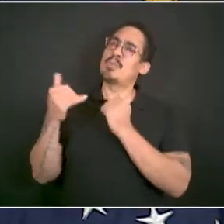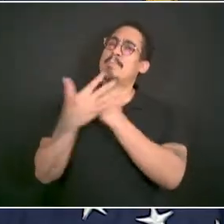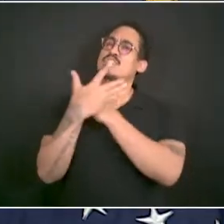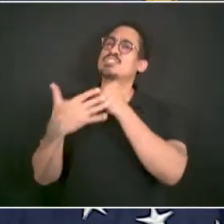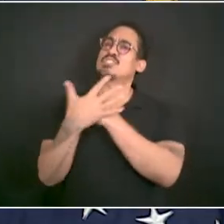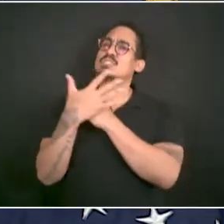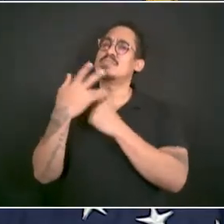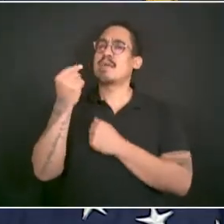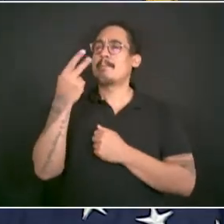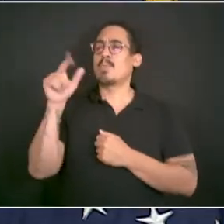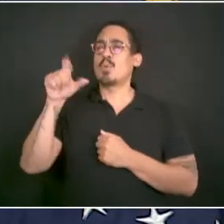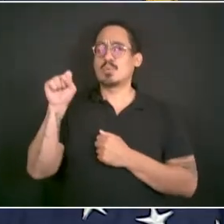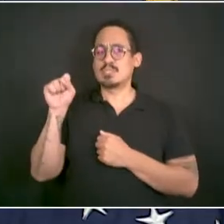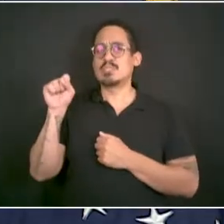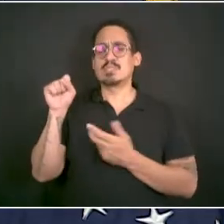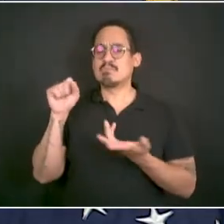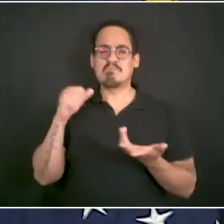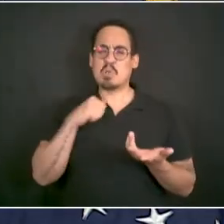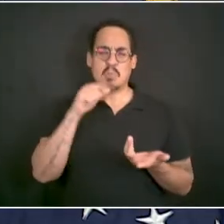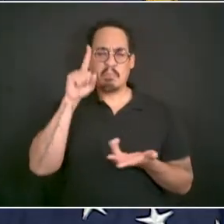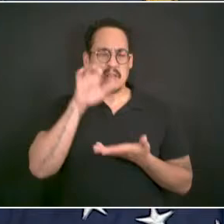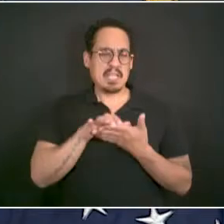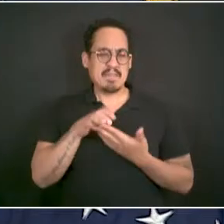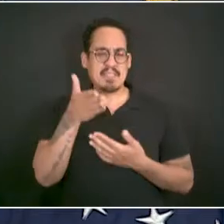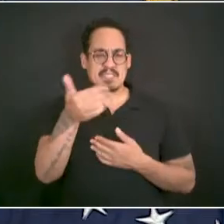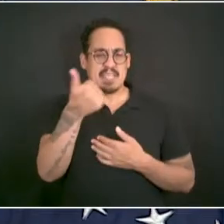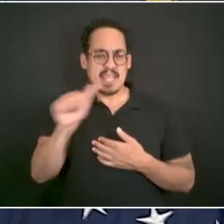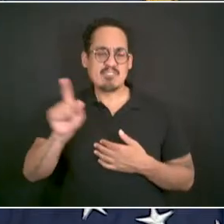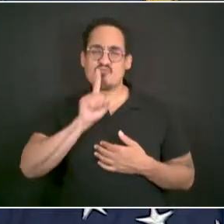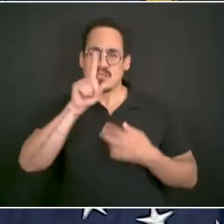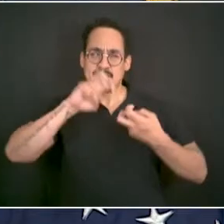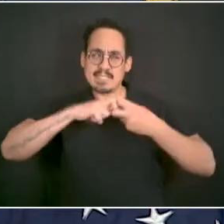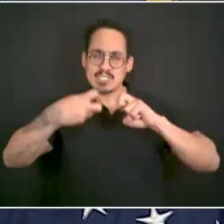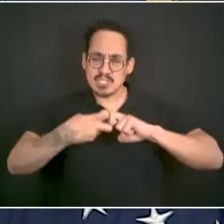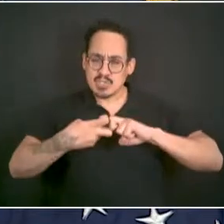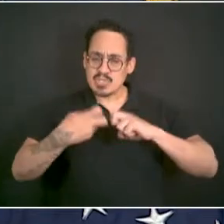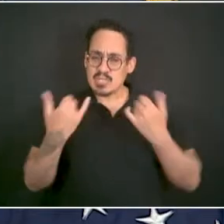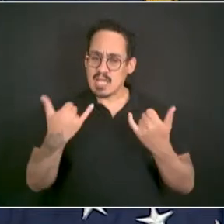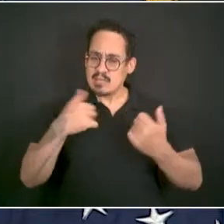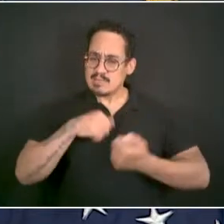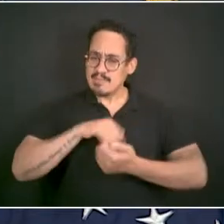believe there's any real issues that we are facing,